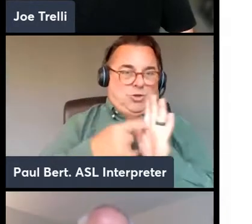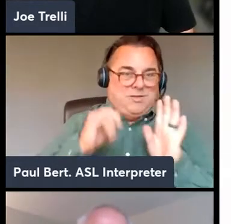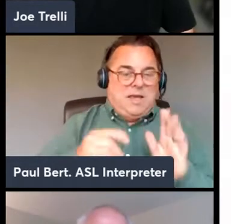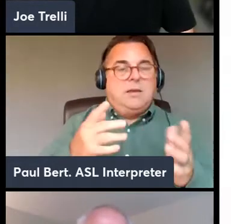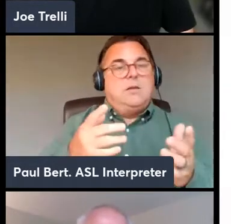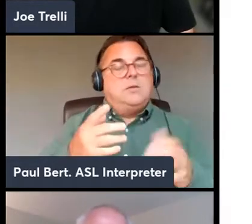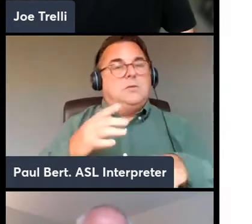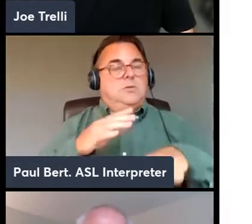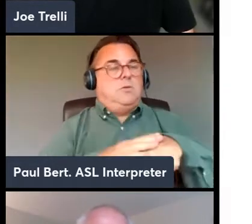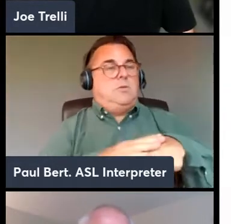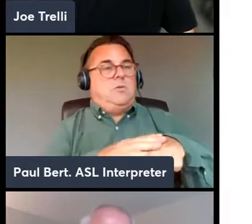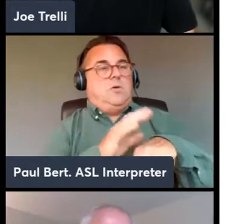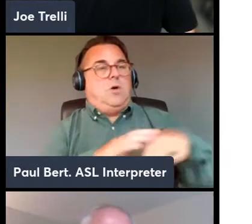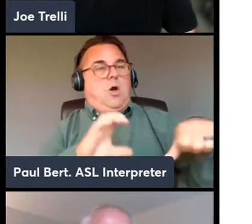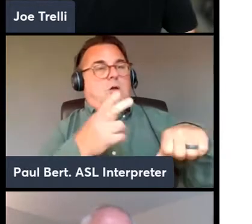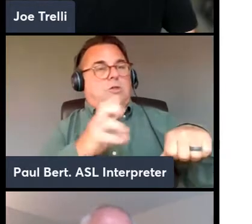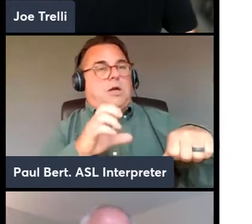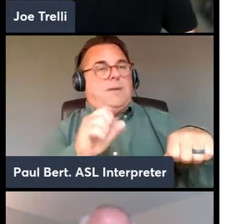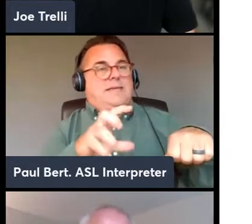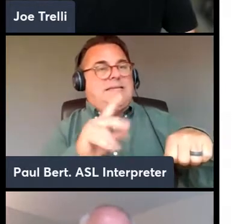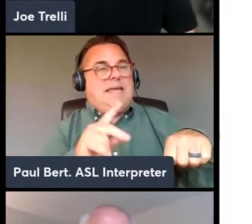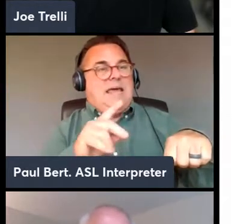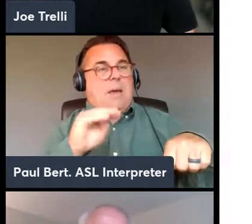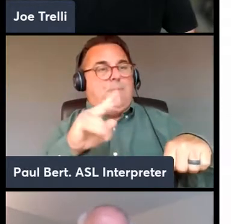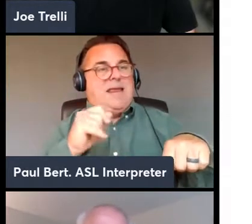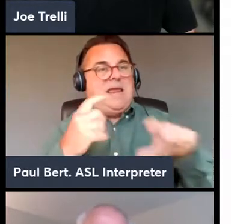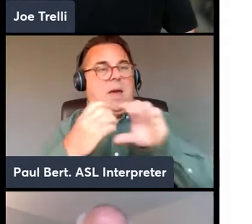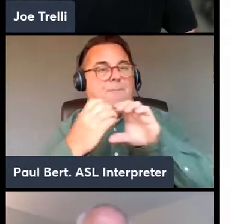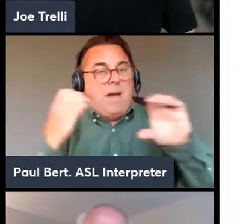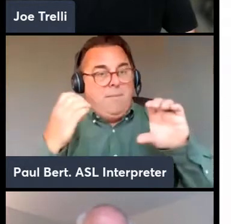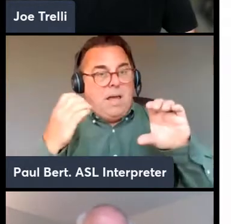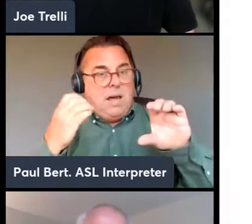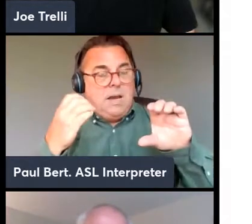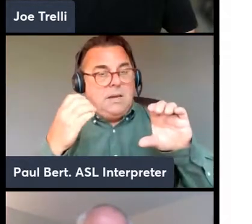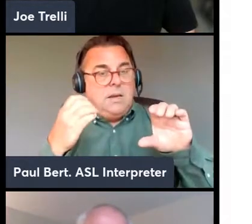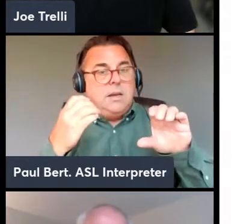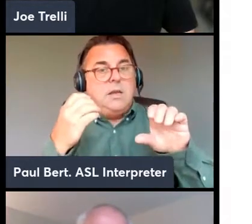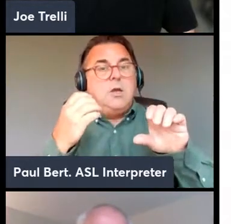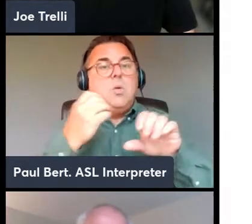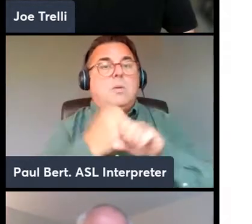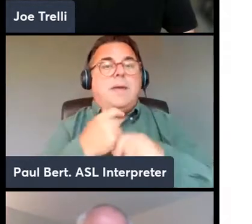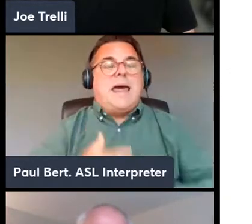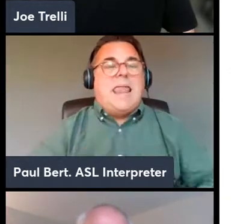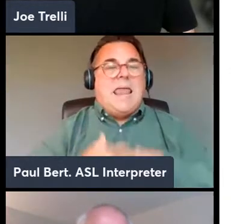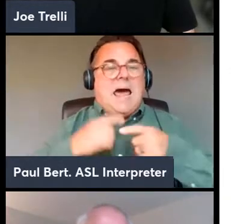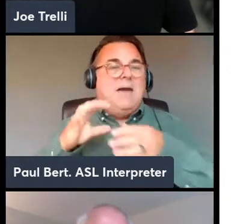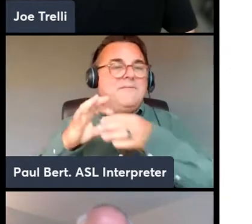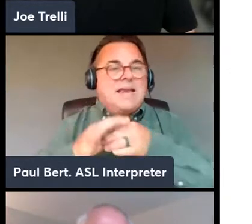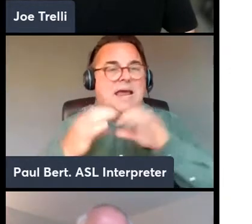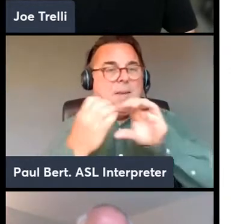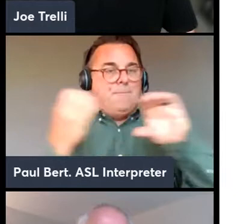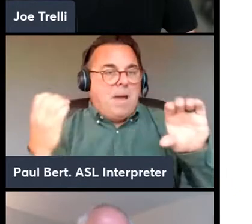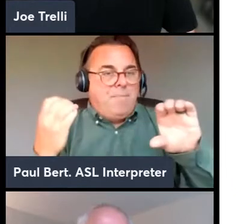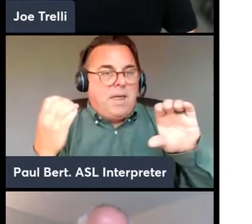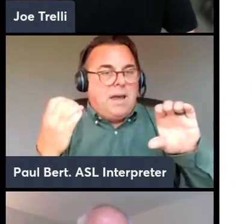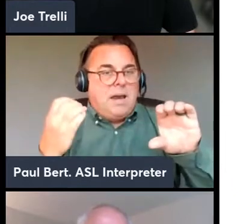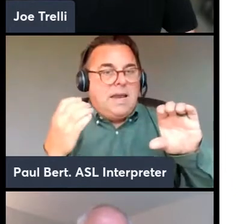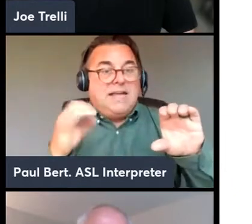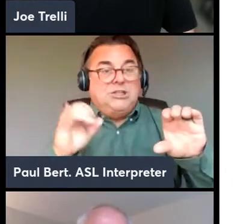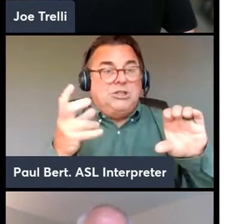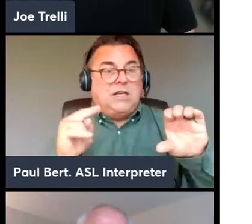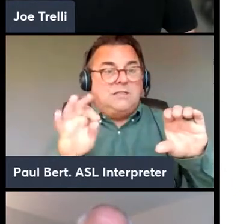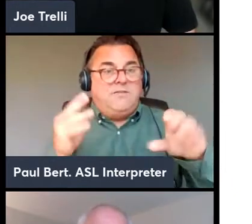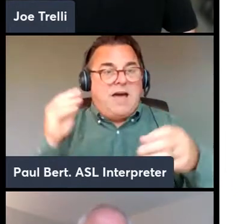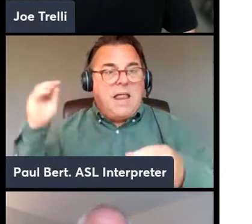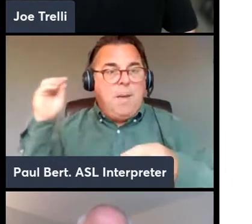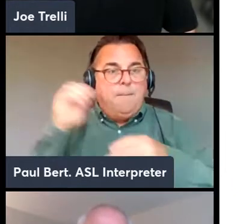would call on the Chime SDK media pipelines, and then you would create a live connector pipeline and input that JSON file that